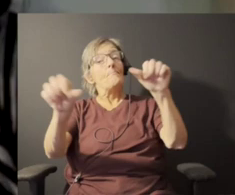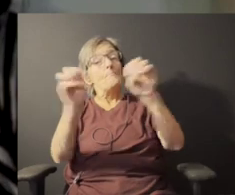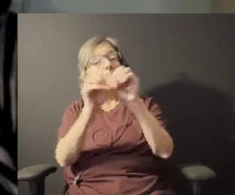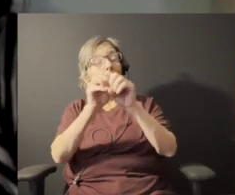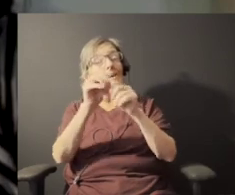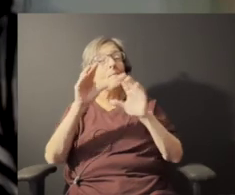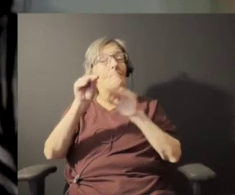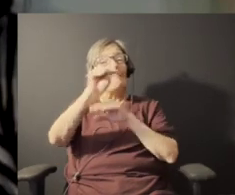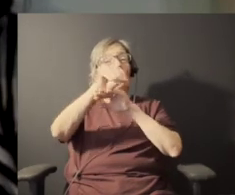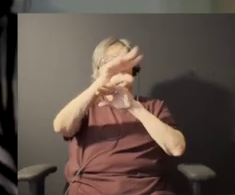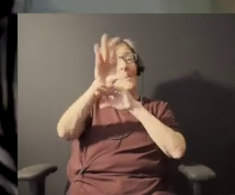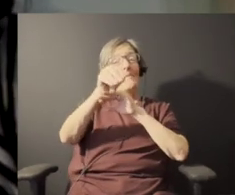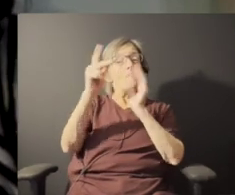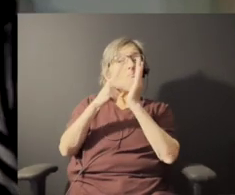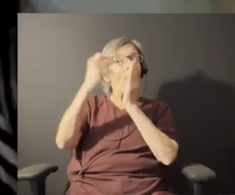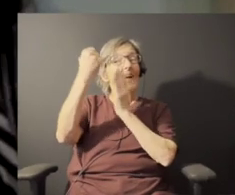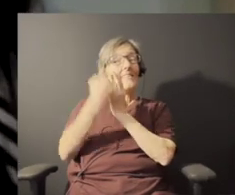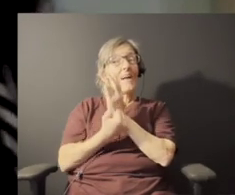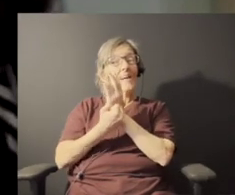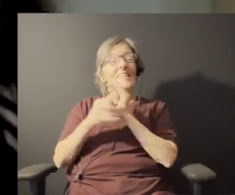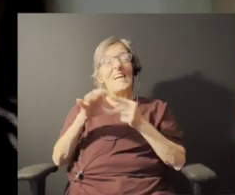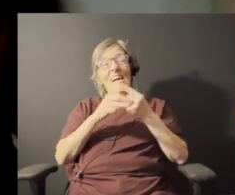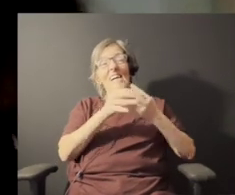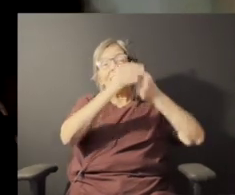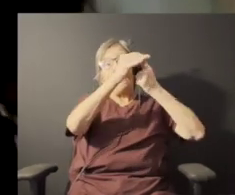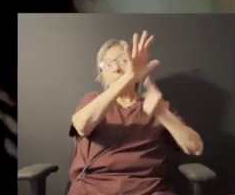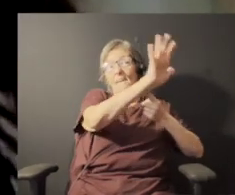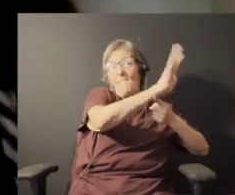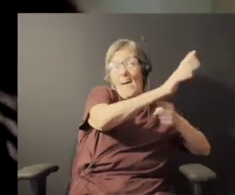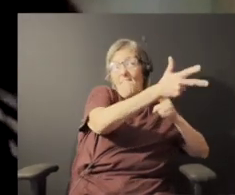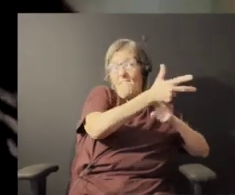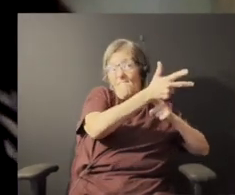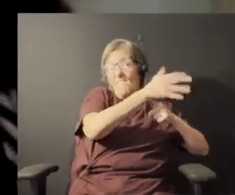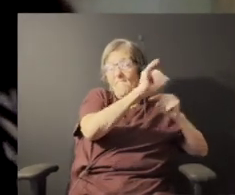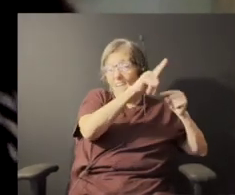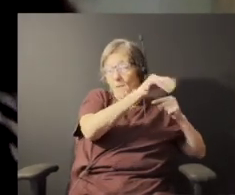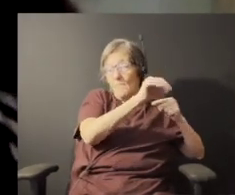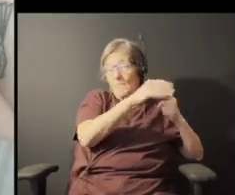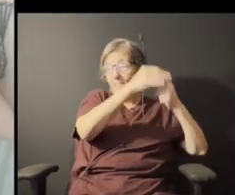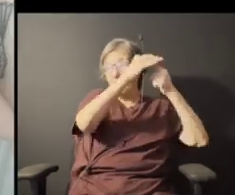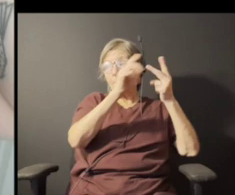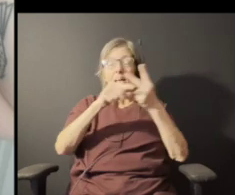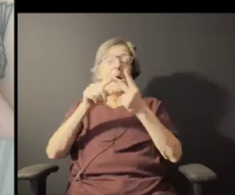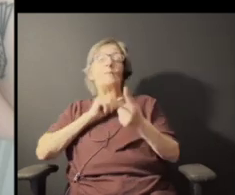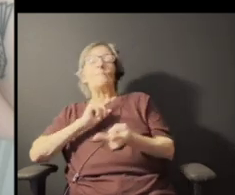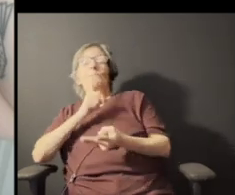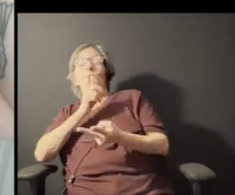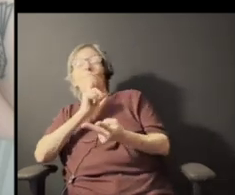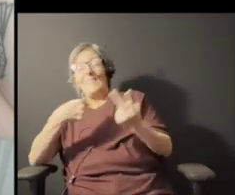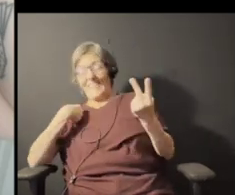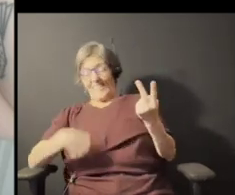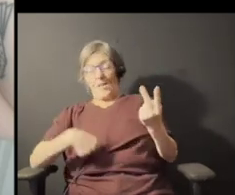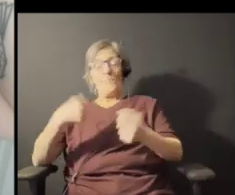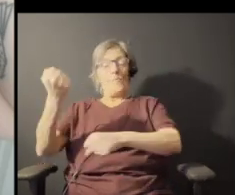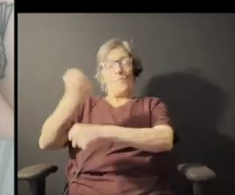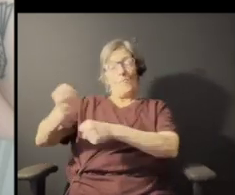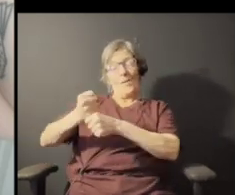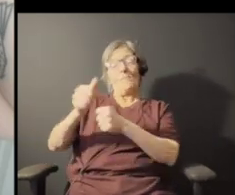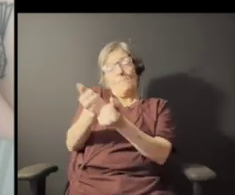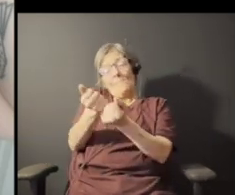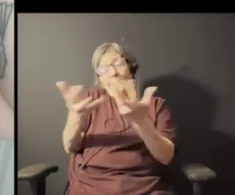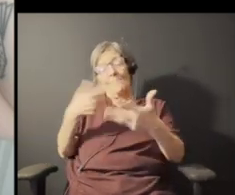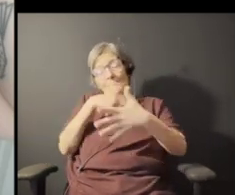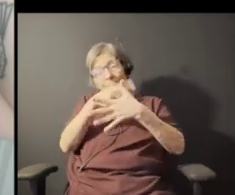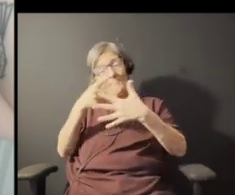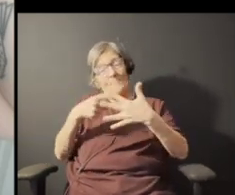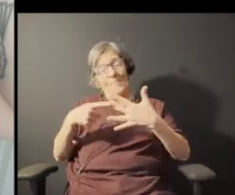other photography project besides the film that you're thinking of doing? So I'm working on a couple of things